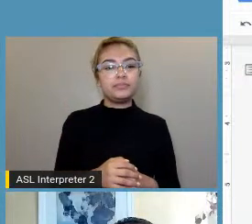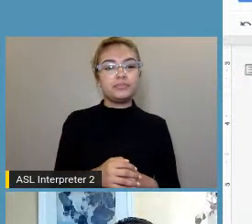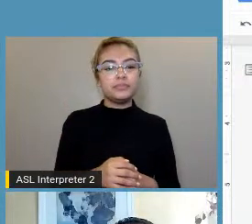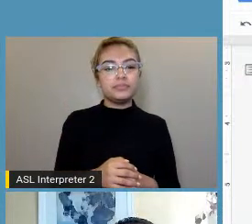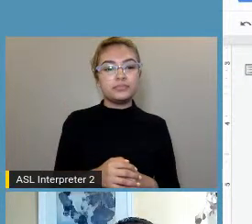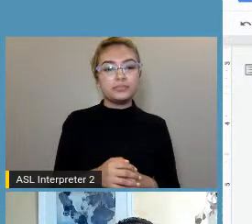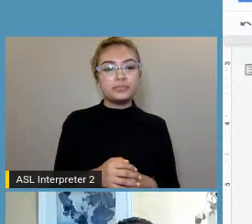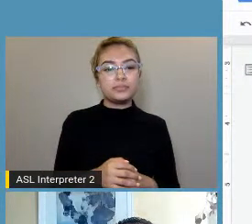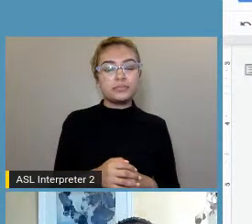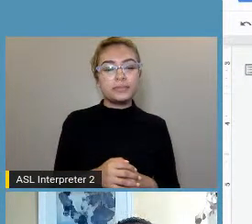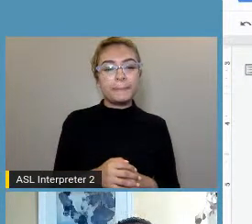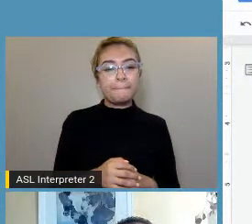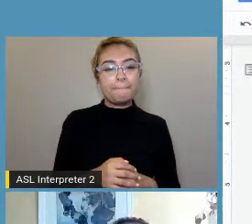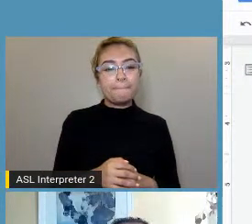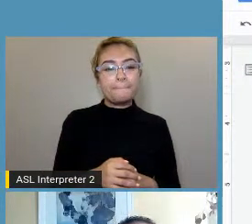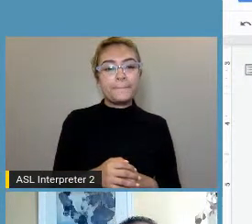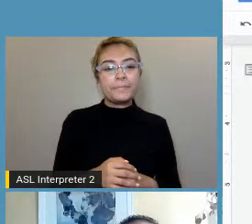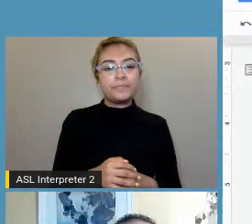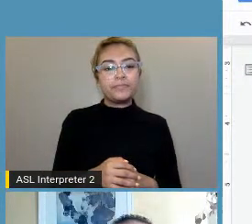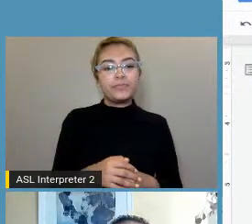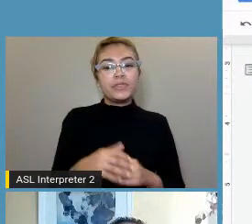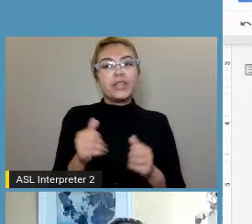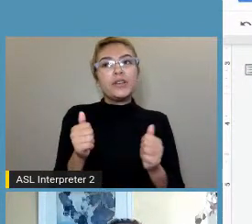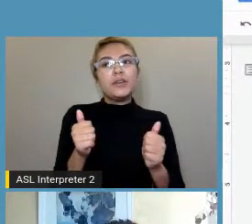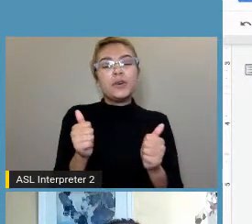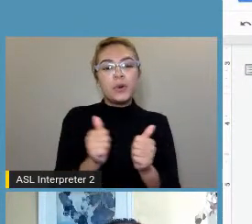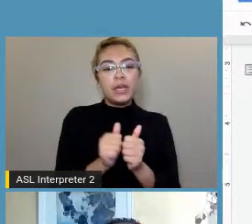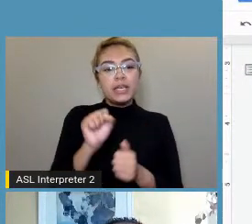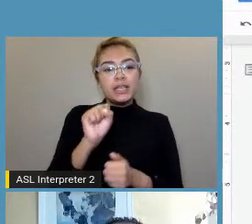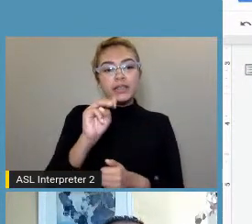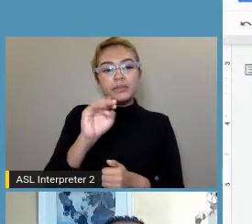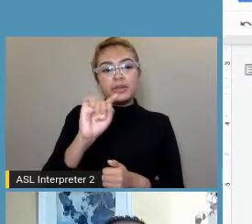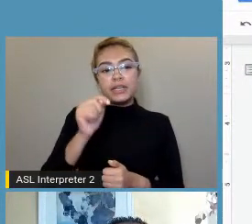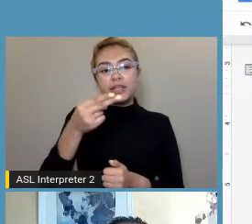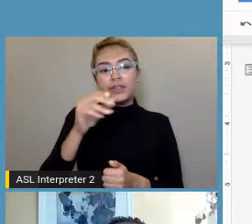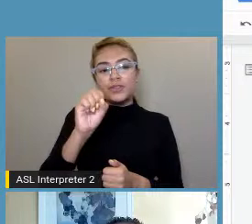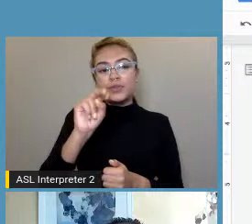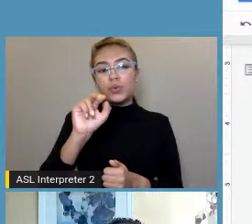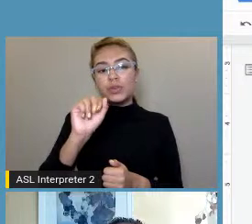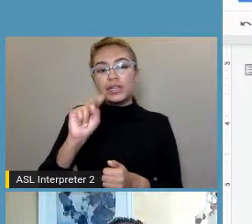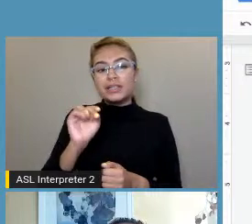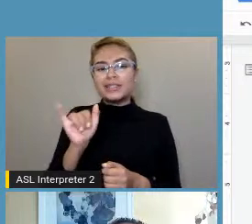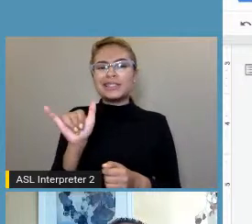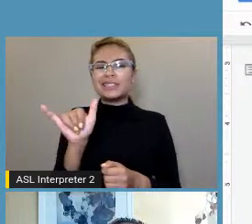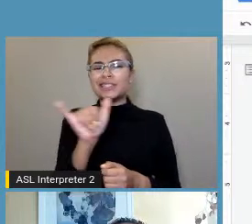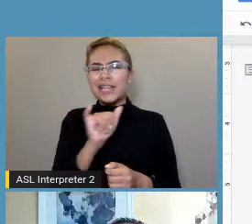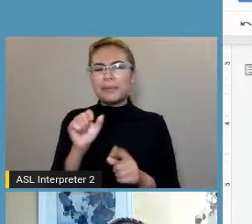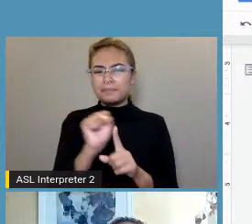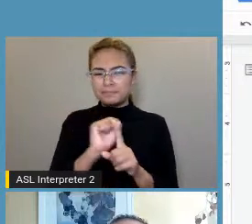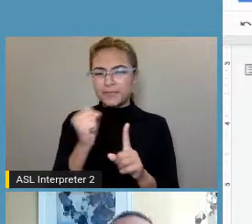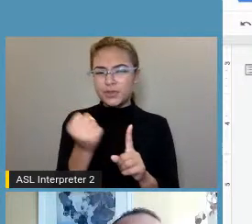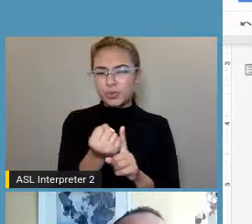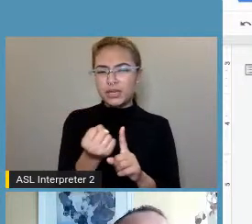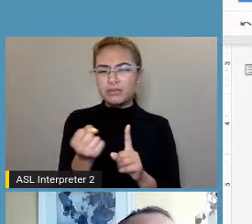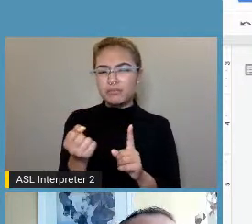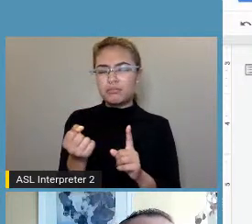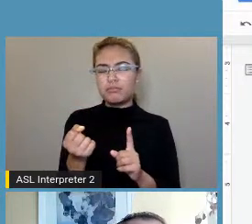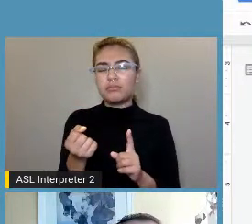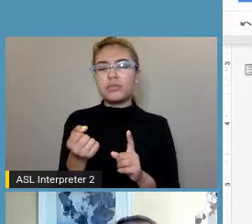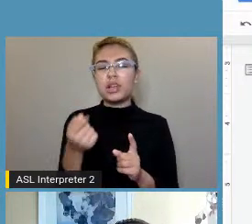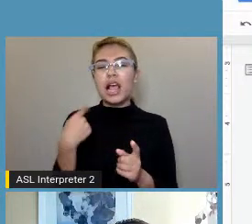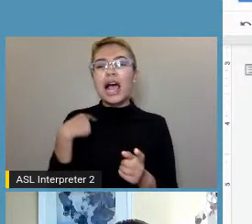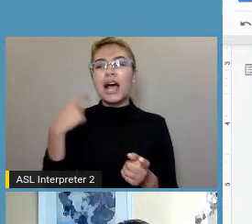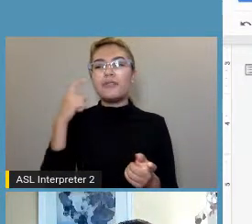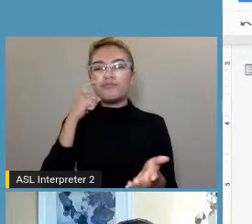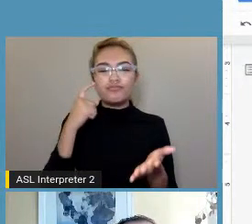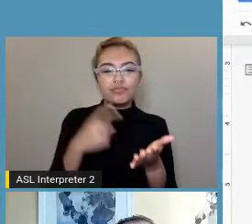And so with the Smithsonian, I think it's a similar situation. I recognize that the power that I